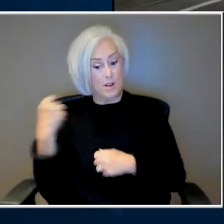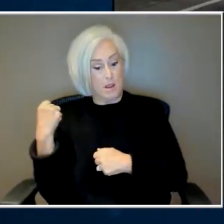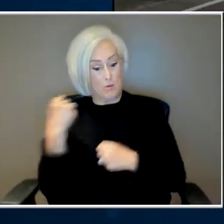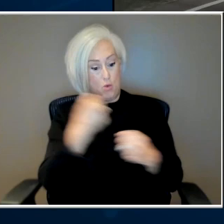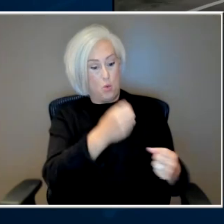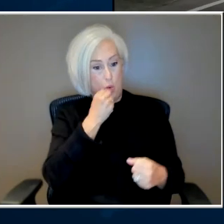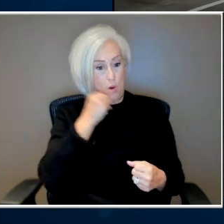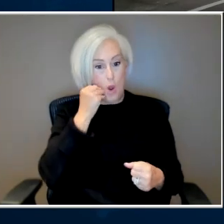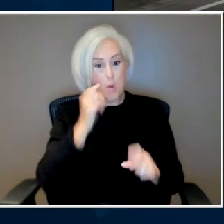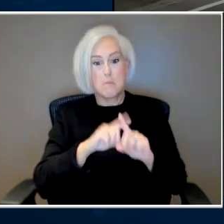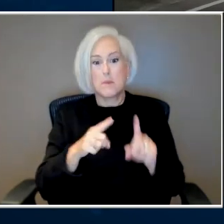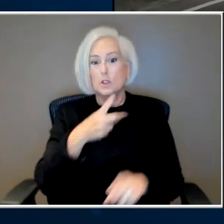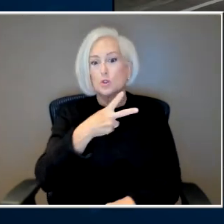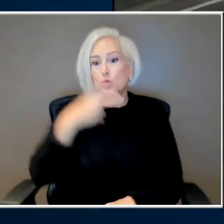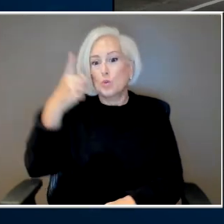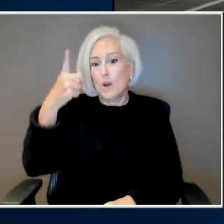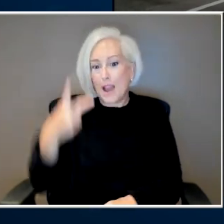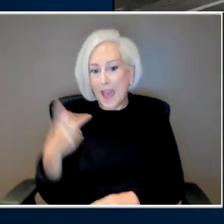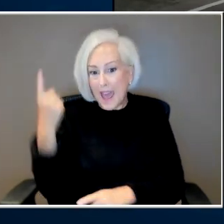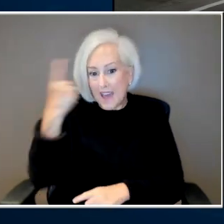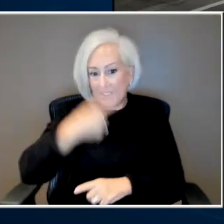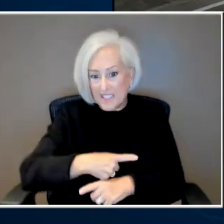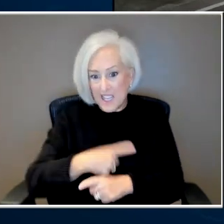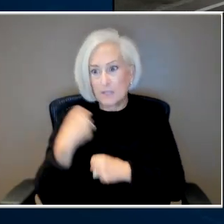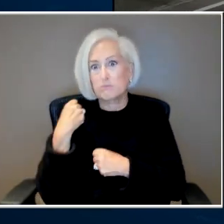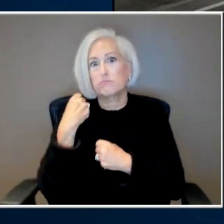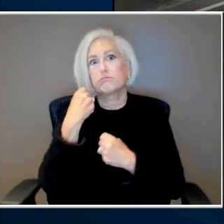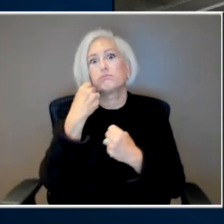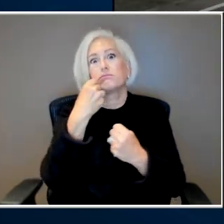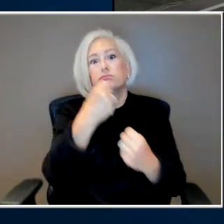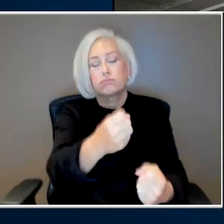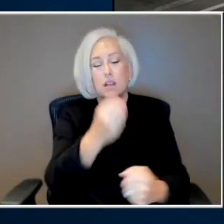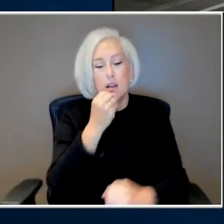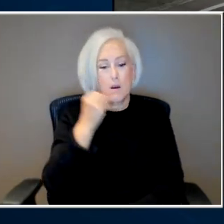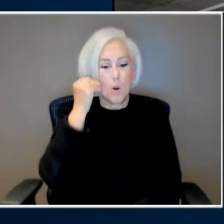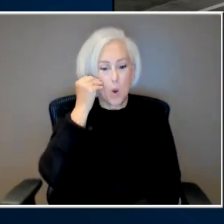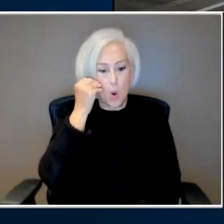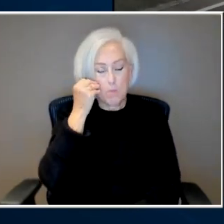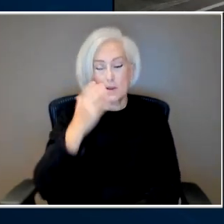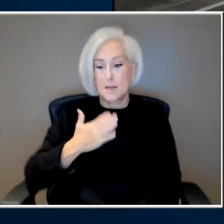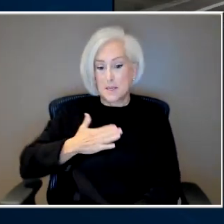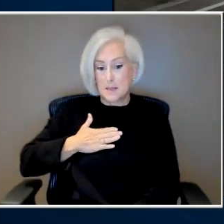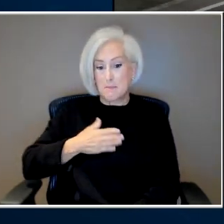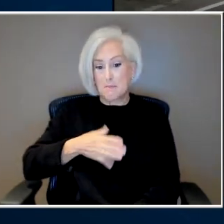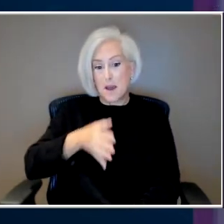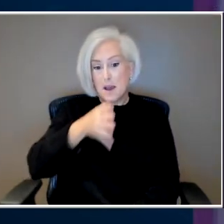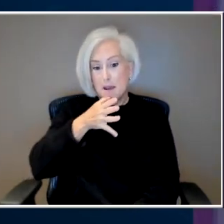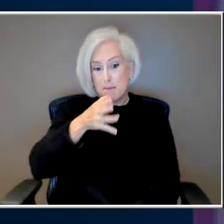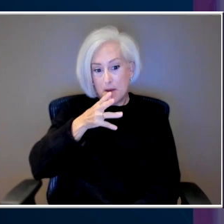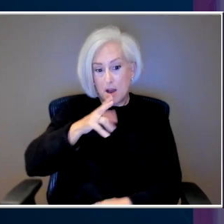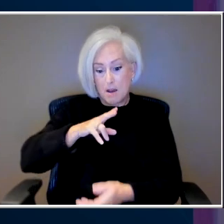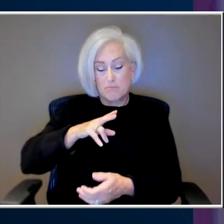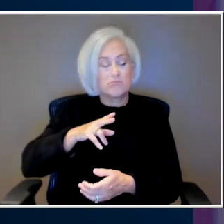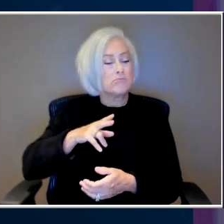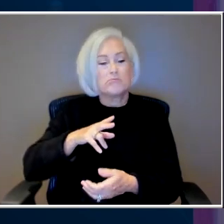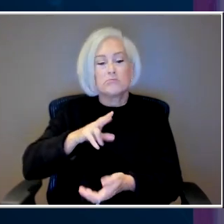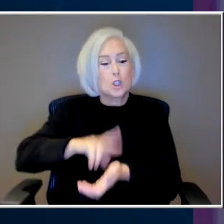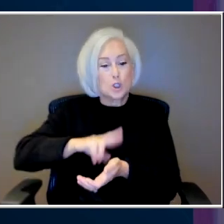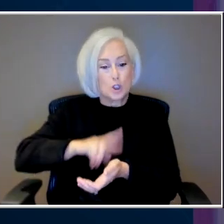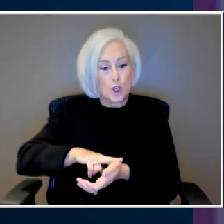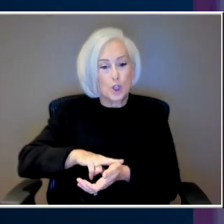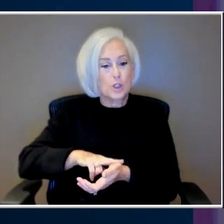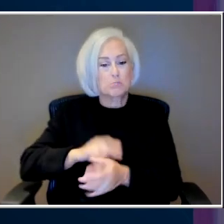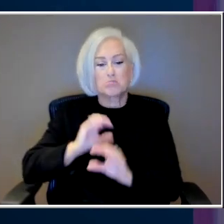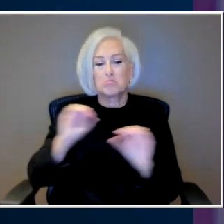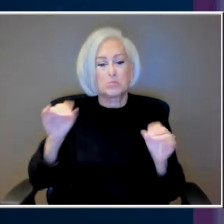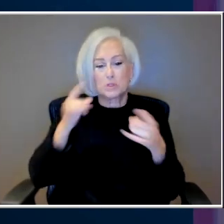My mom, even being a nurse, she wasn't wearing any PPE when she did the 20-minute drive to the hospital. So at some point in time, they had